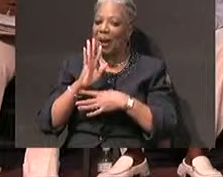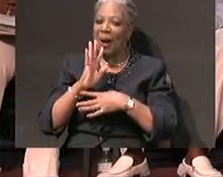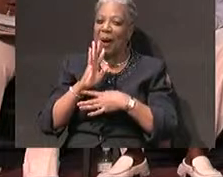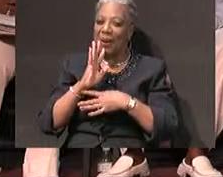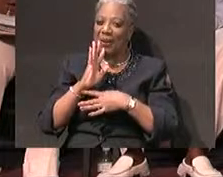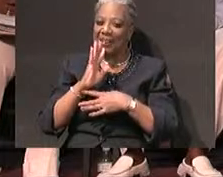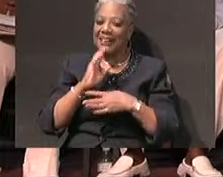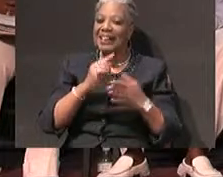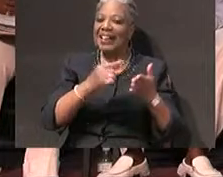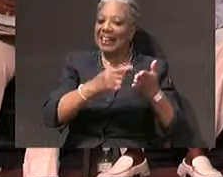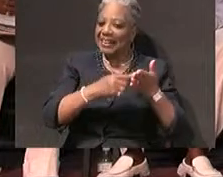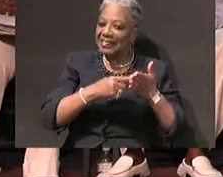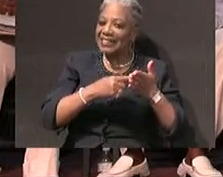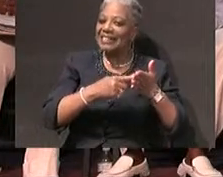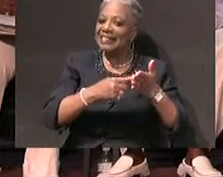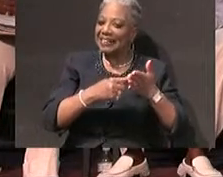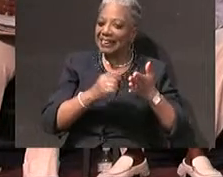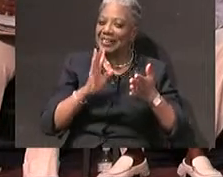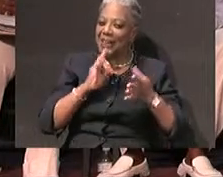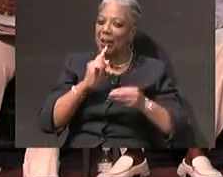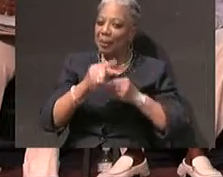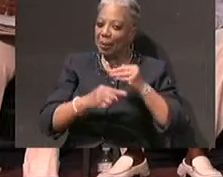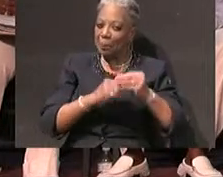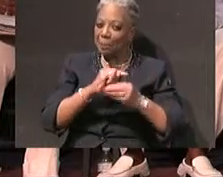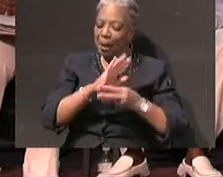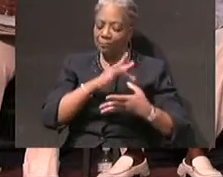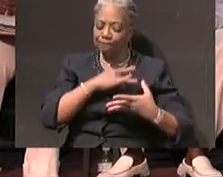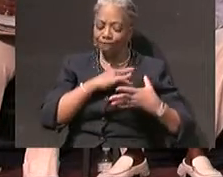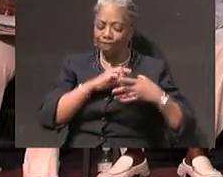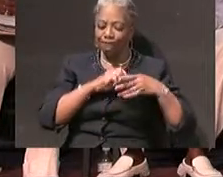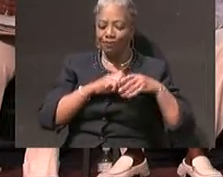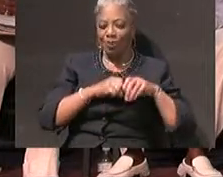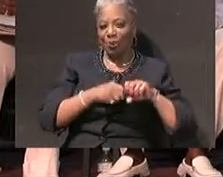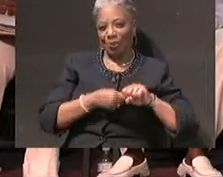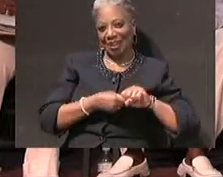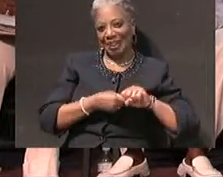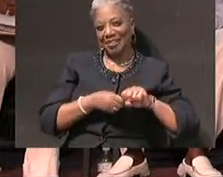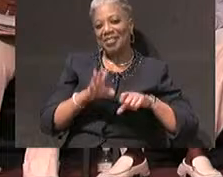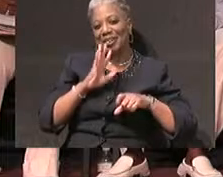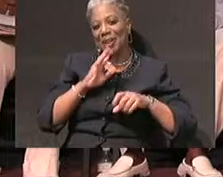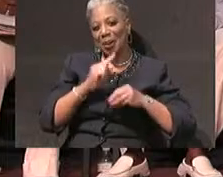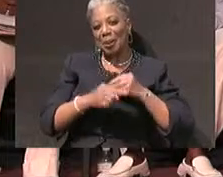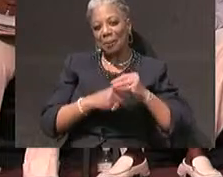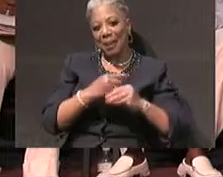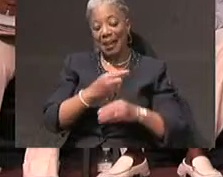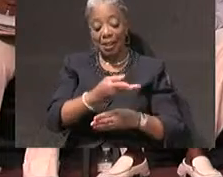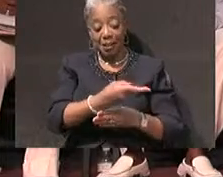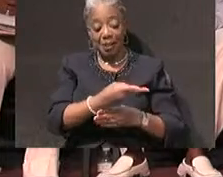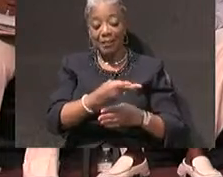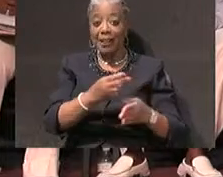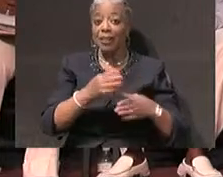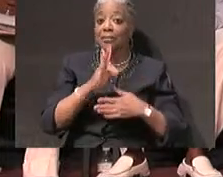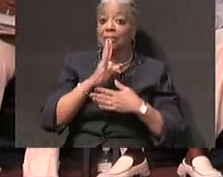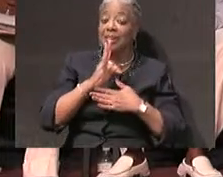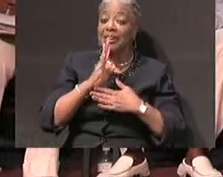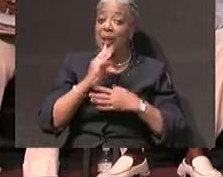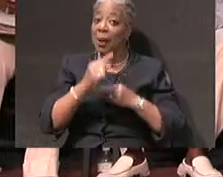out. Amen. You suppress it. And so they're talking with each other about the events.